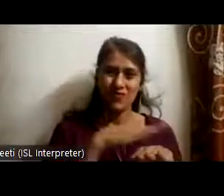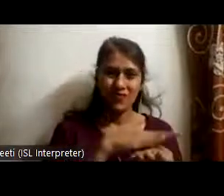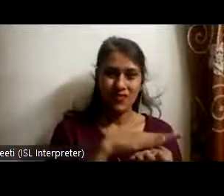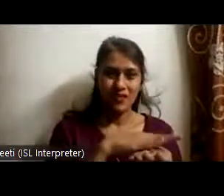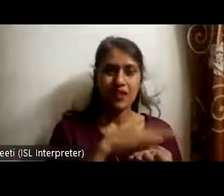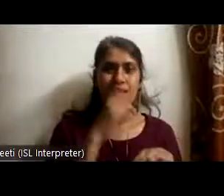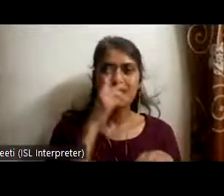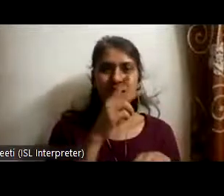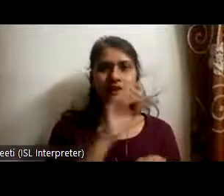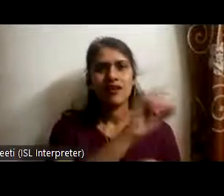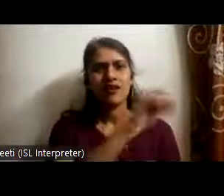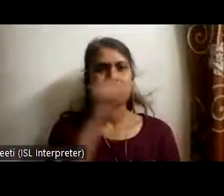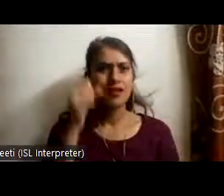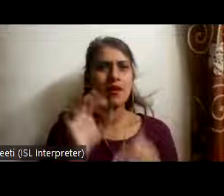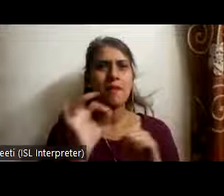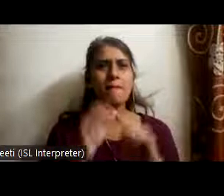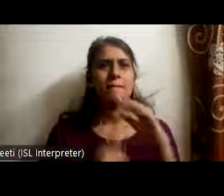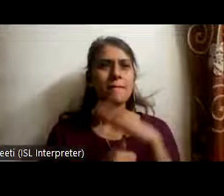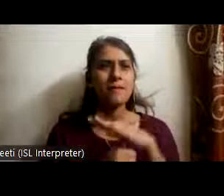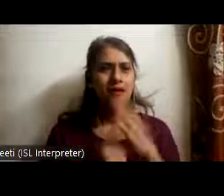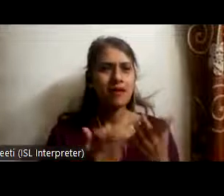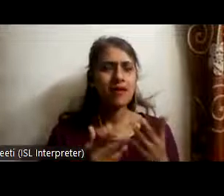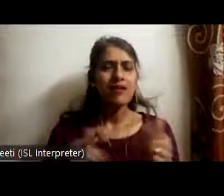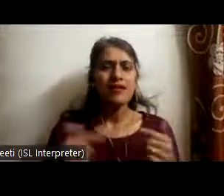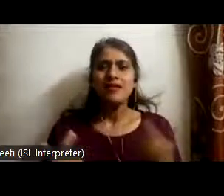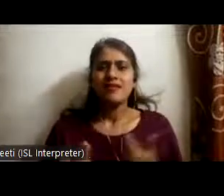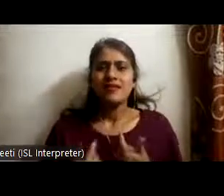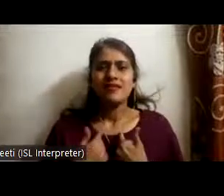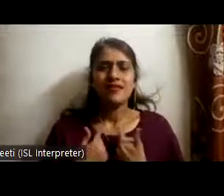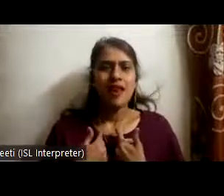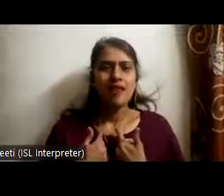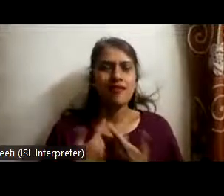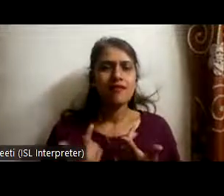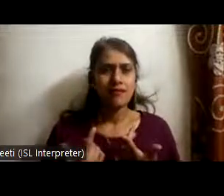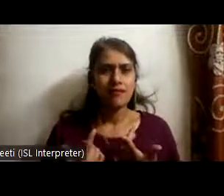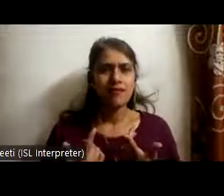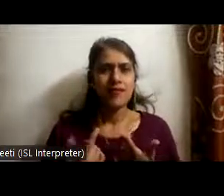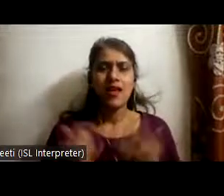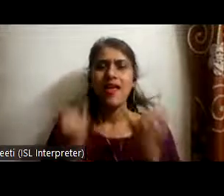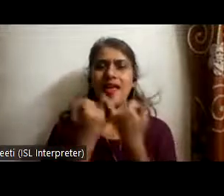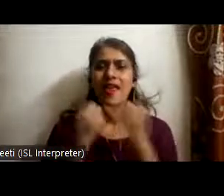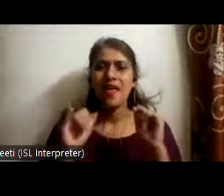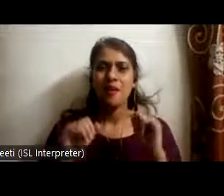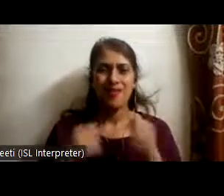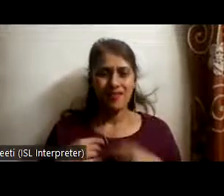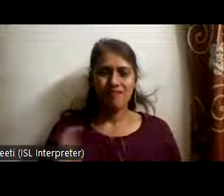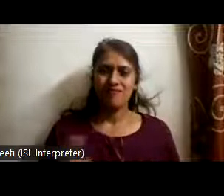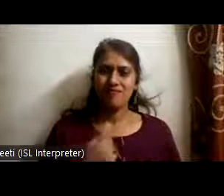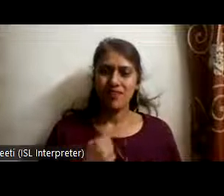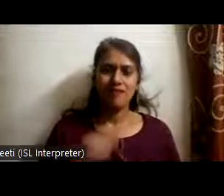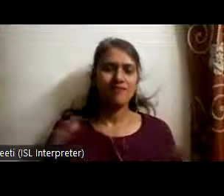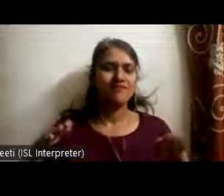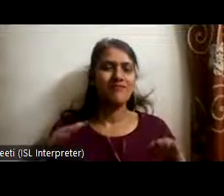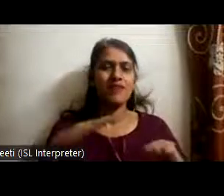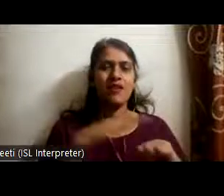going back to the principle of independence. We are saying that why is accessibility required? Because of